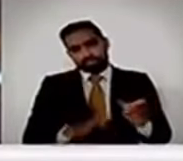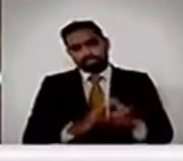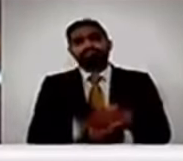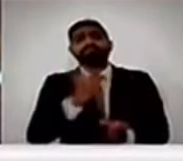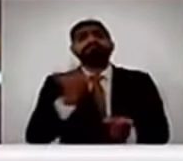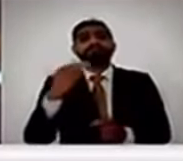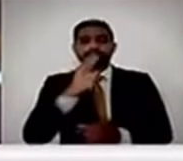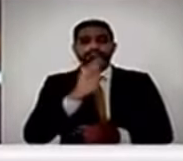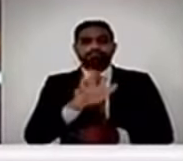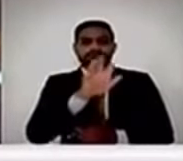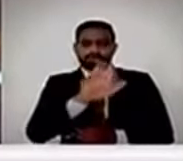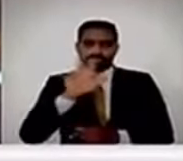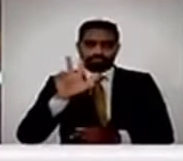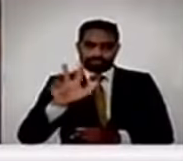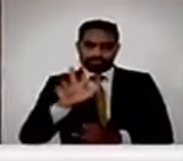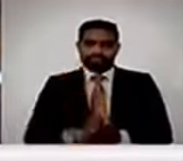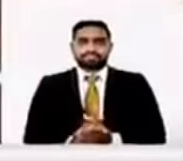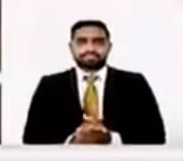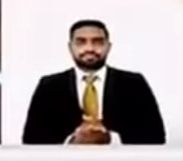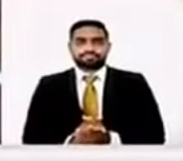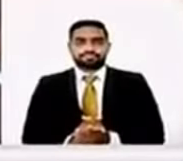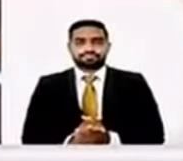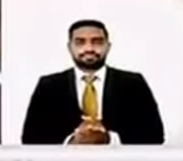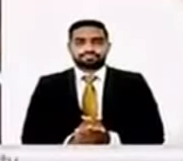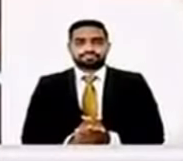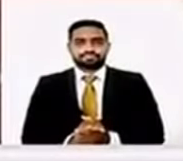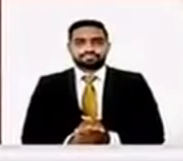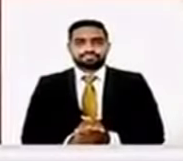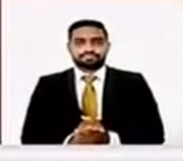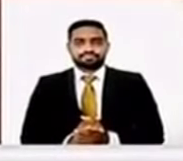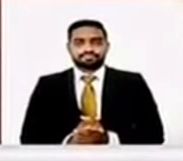the time of his demise.